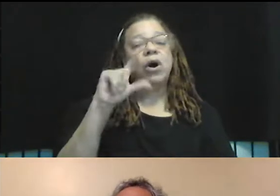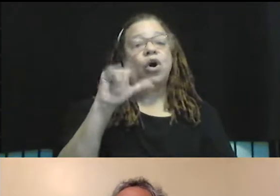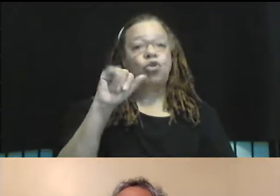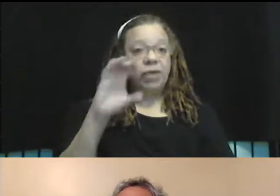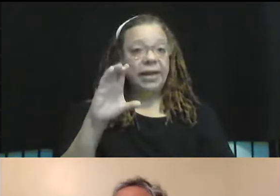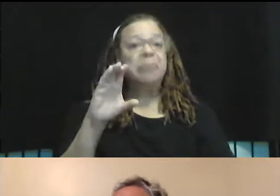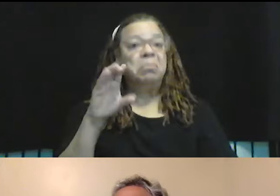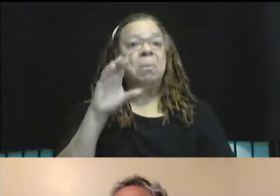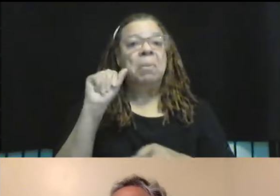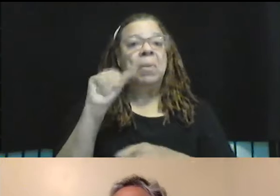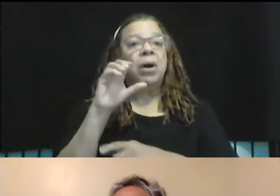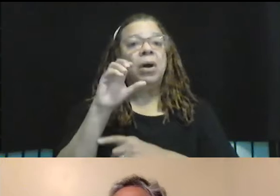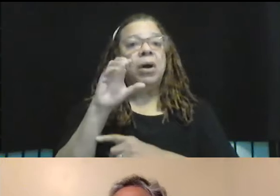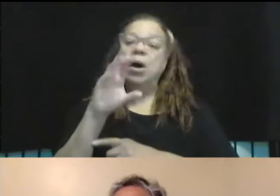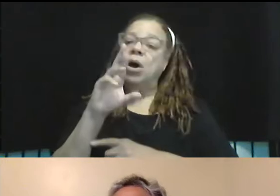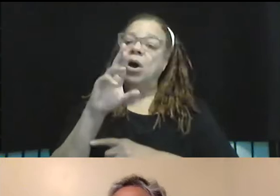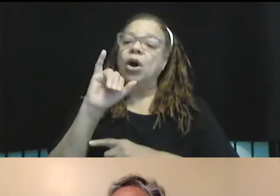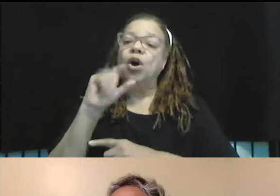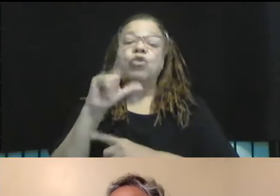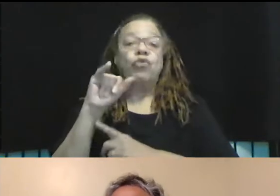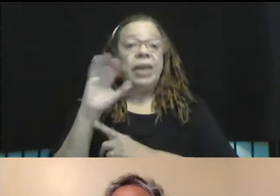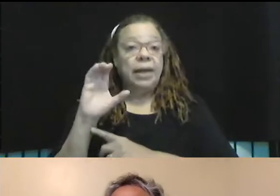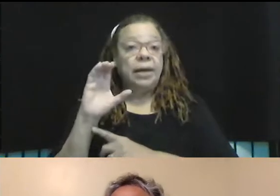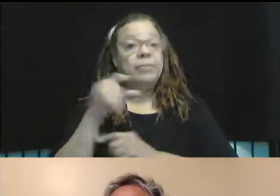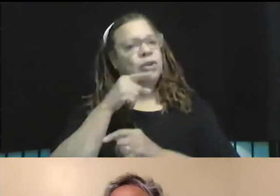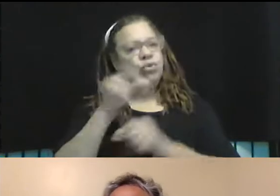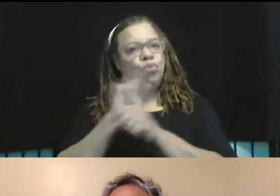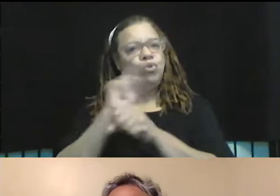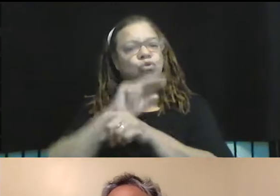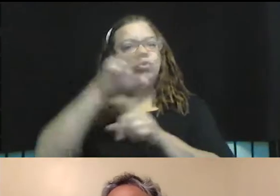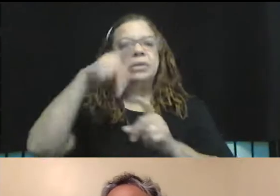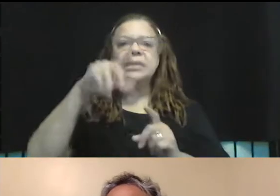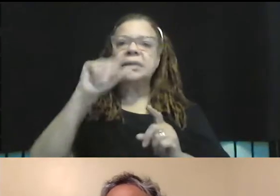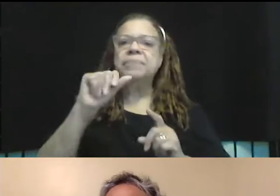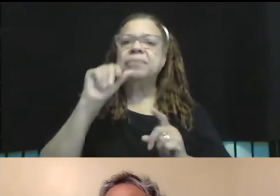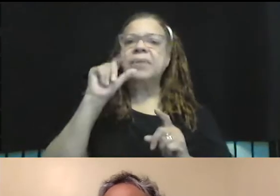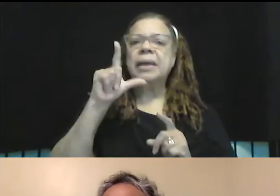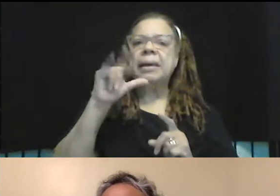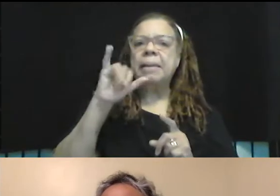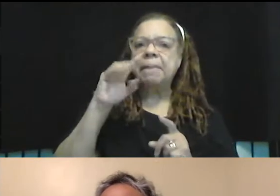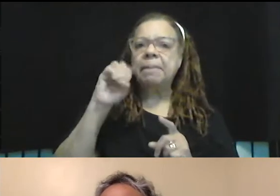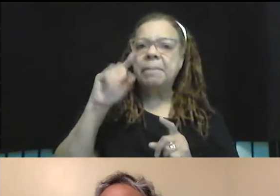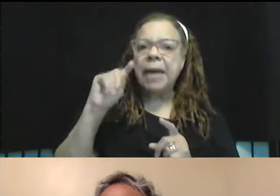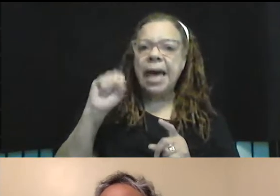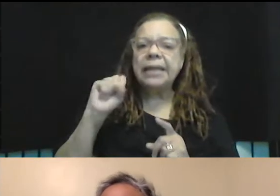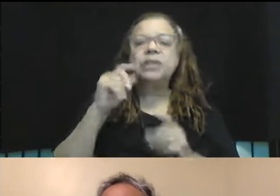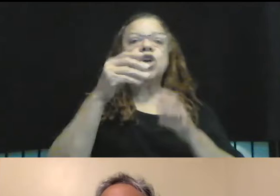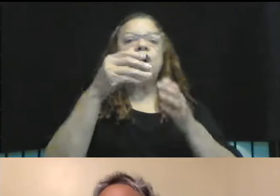And you do you use palettes or brushes, or how do you It put it?